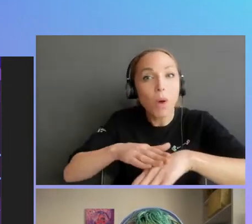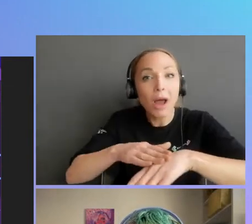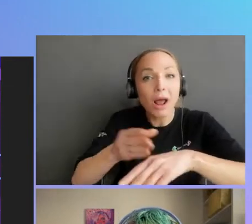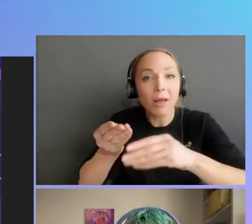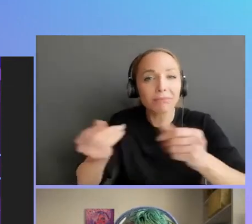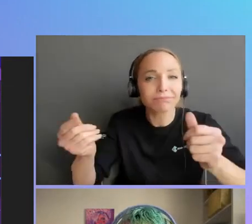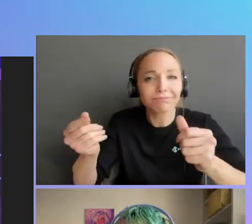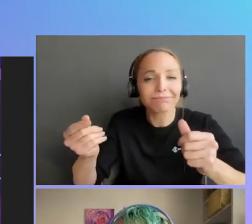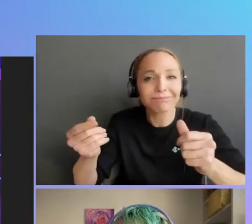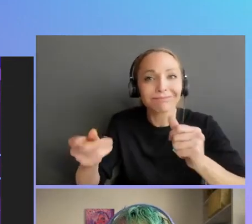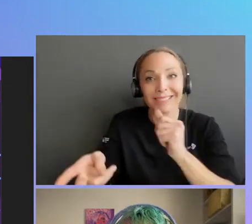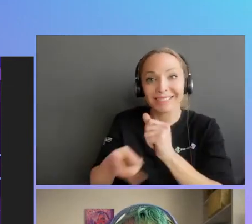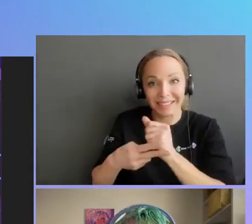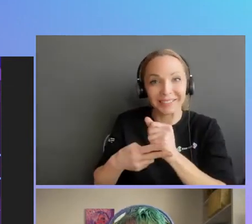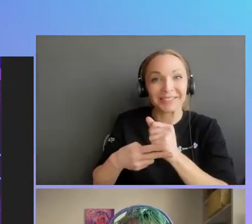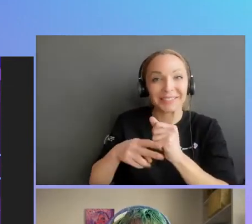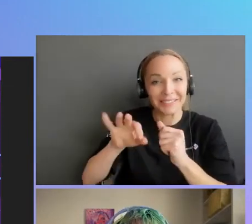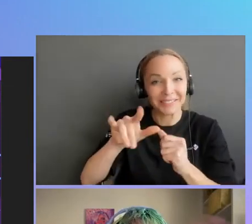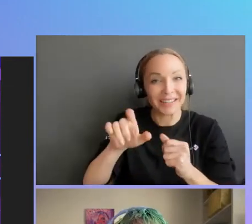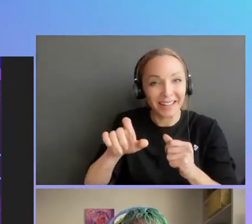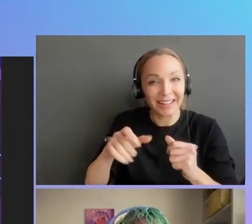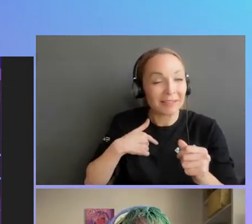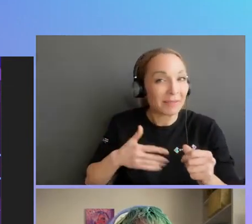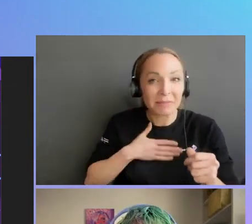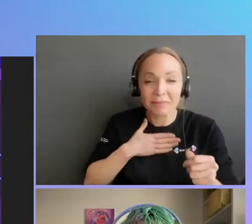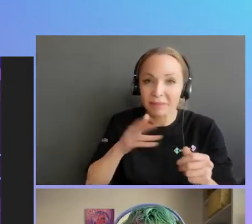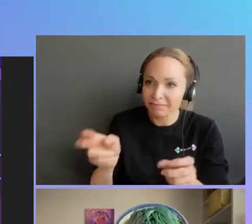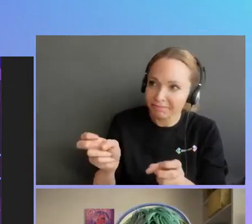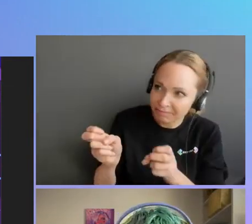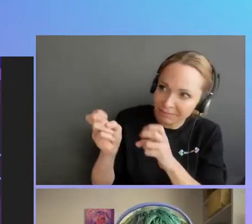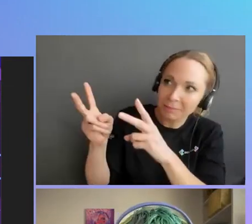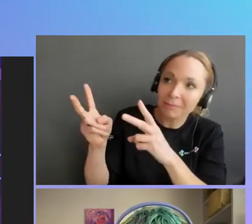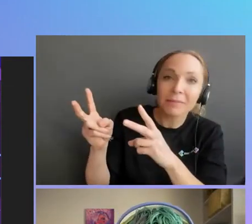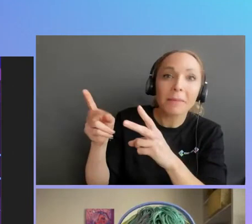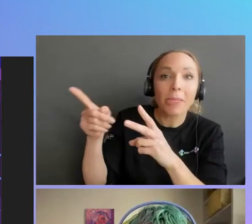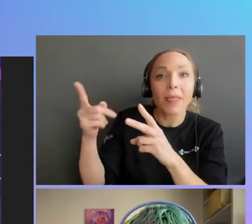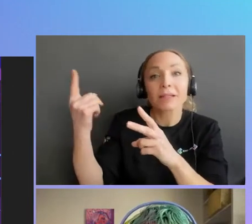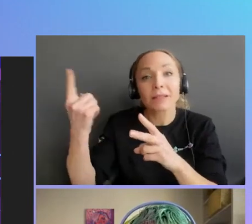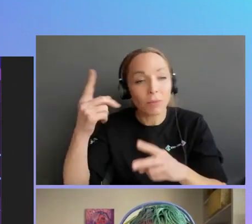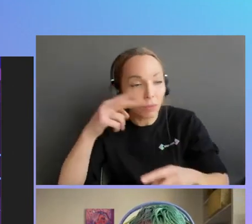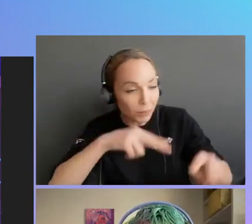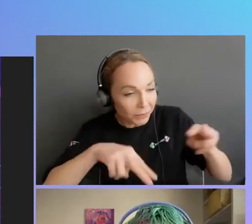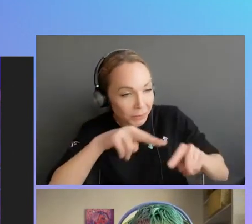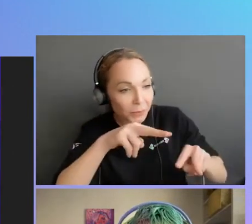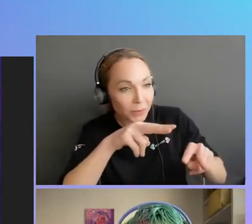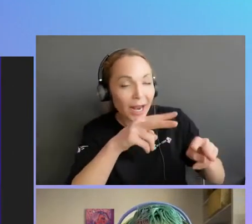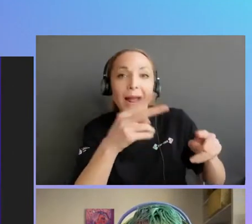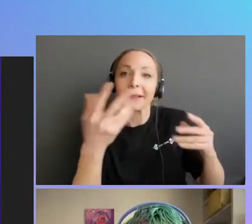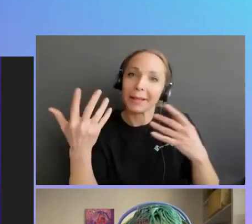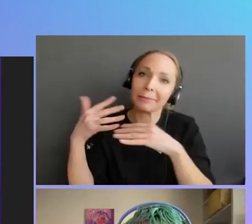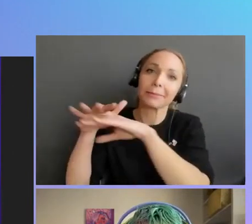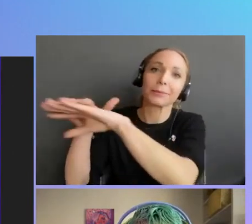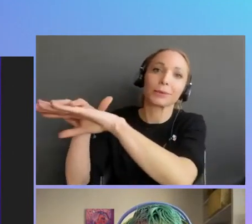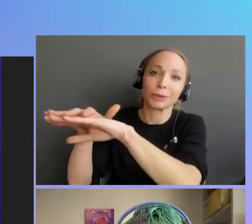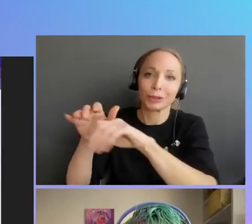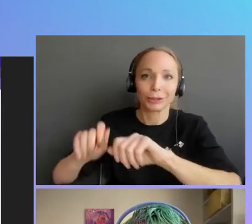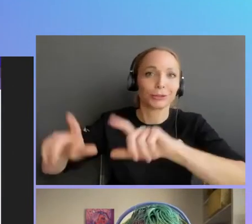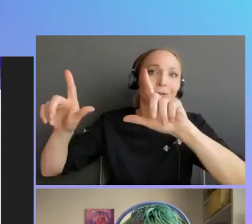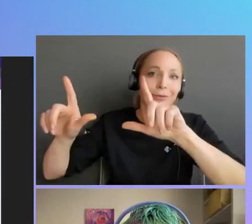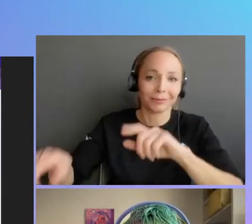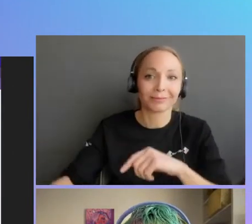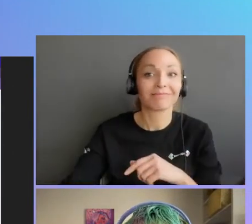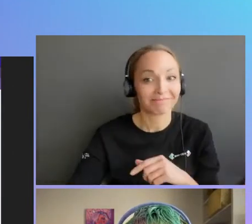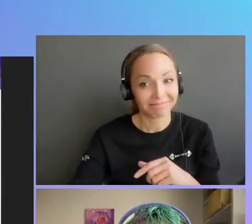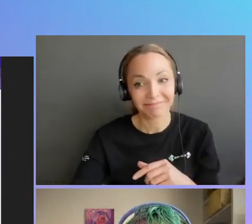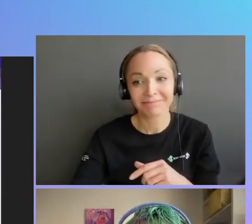and be happy and commit my code up and have it reviewed and merged in. And so speaking of that, I'm actually going to head back over to